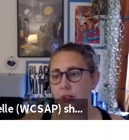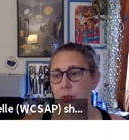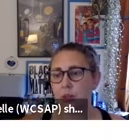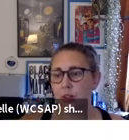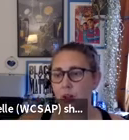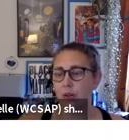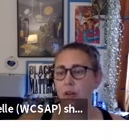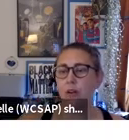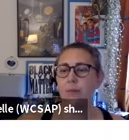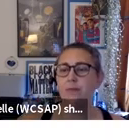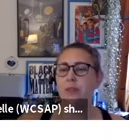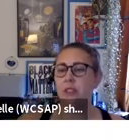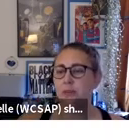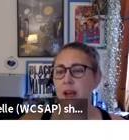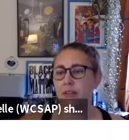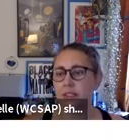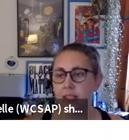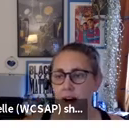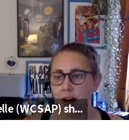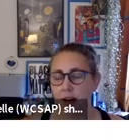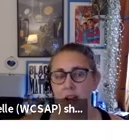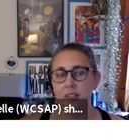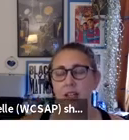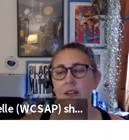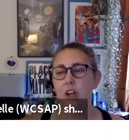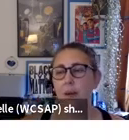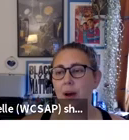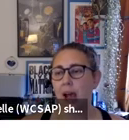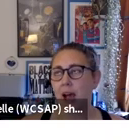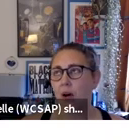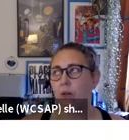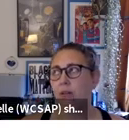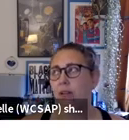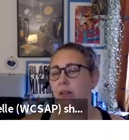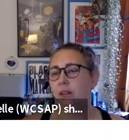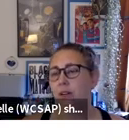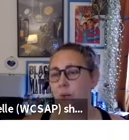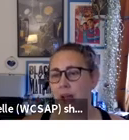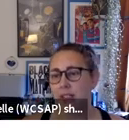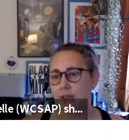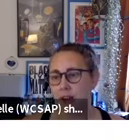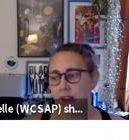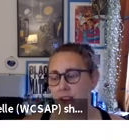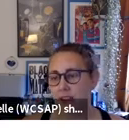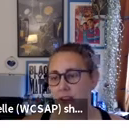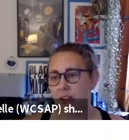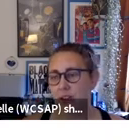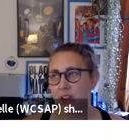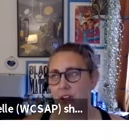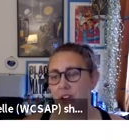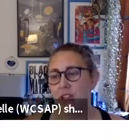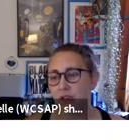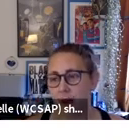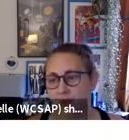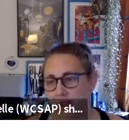office, especially the systems advocates there, to kind of talk about how, you know, we identify those things to make